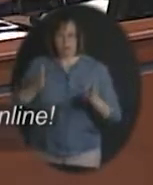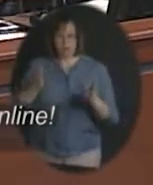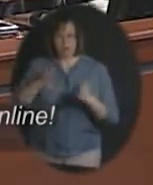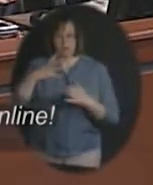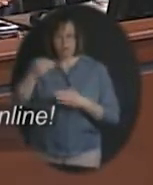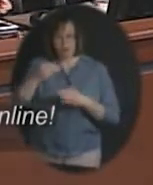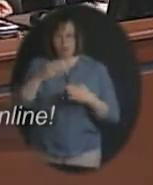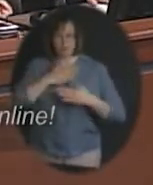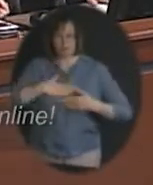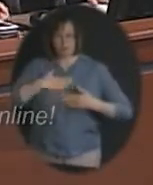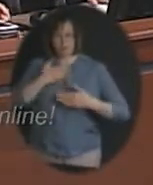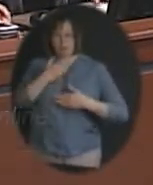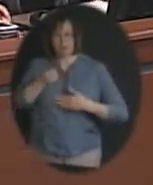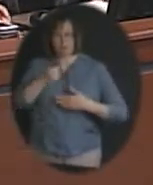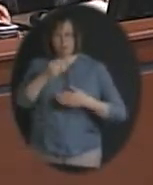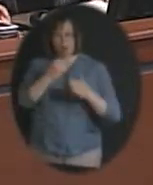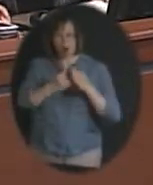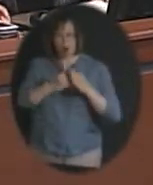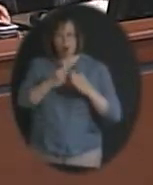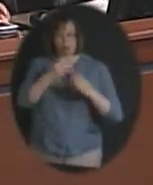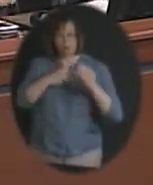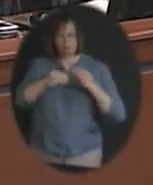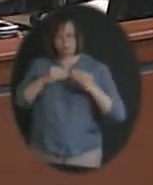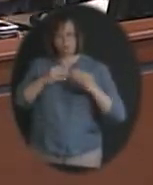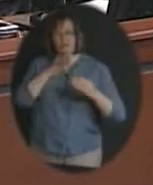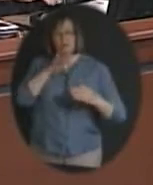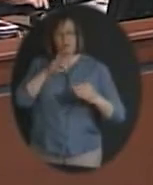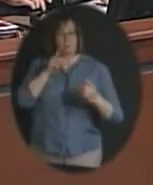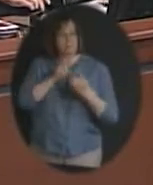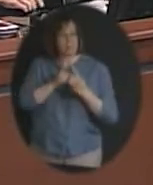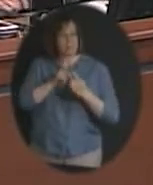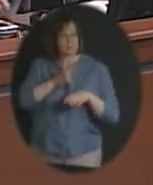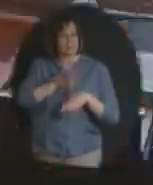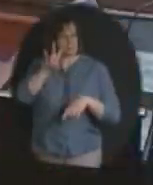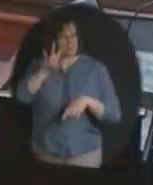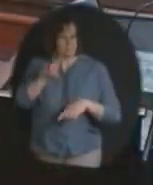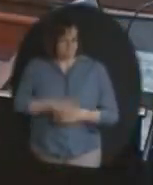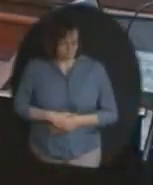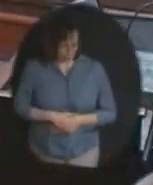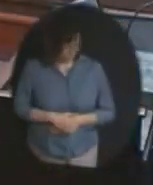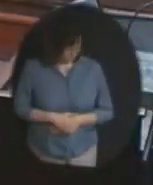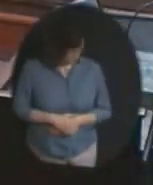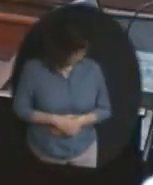enjoy the high school art reception. We'll meet back here at 7 o'clock.